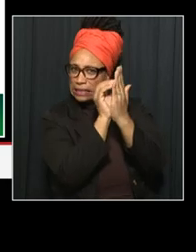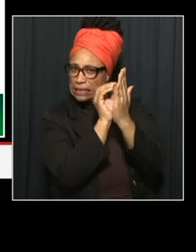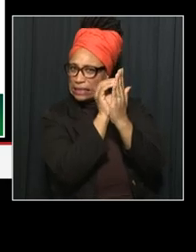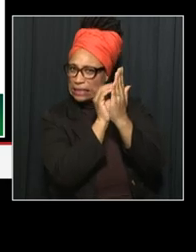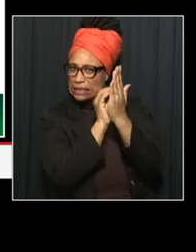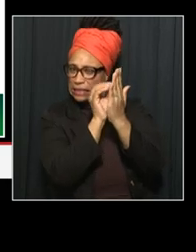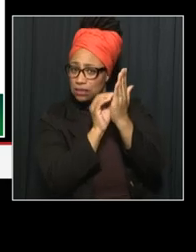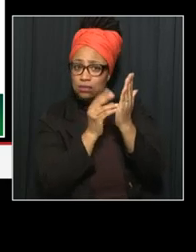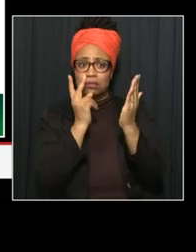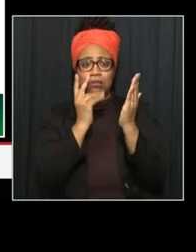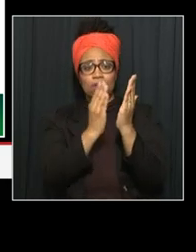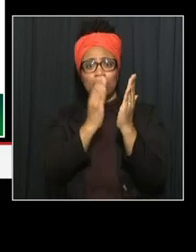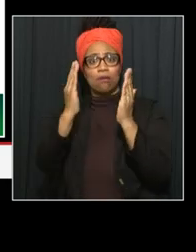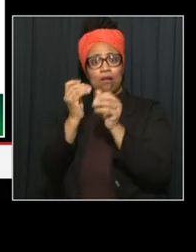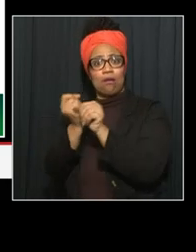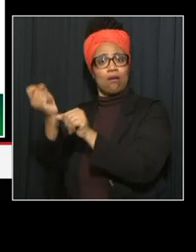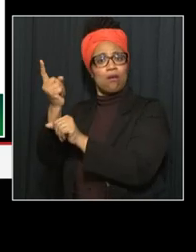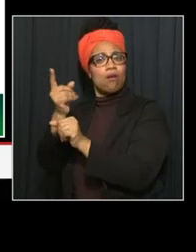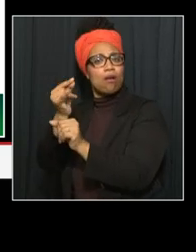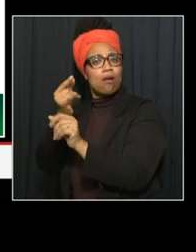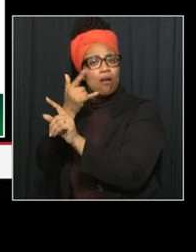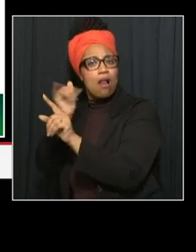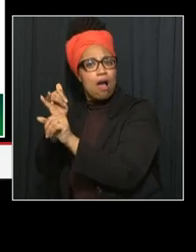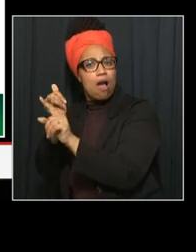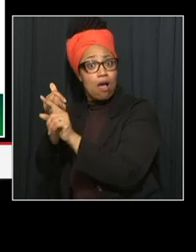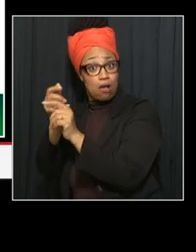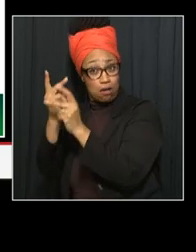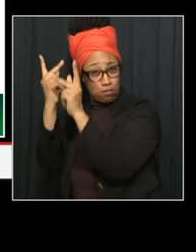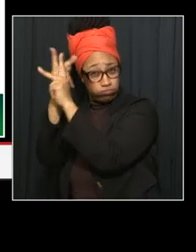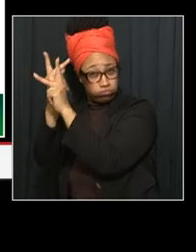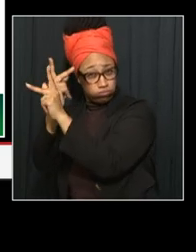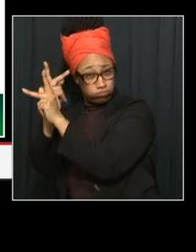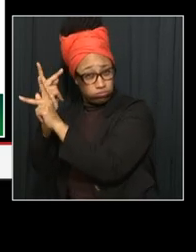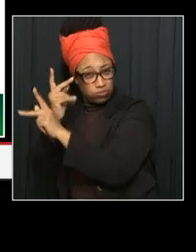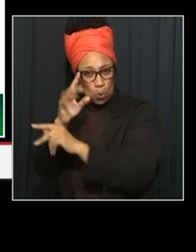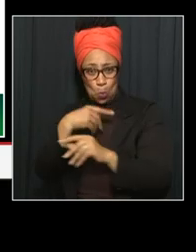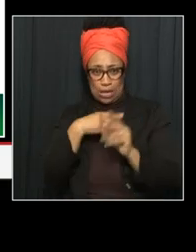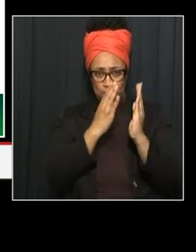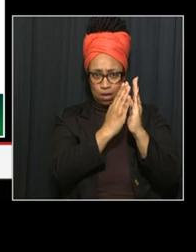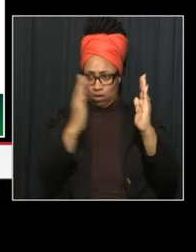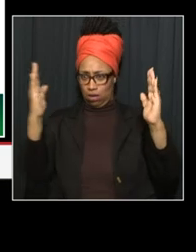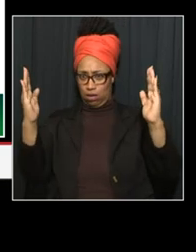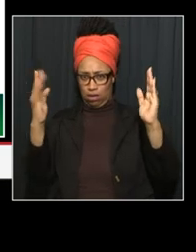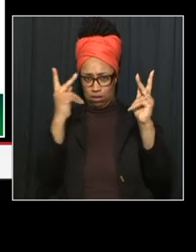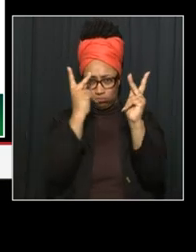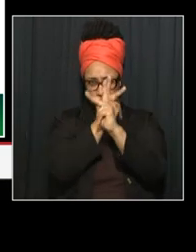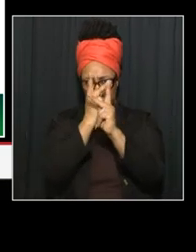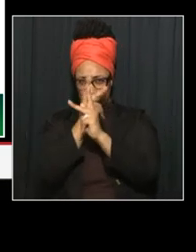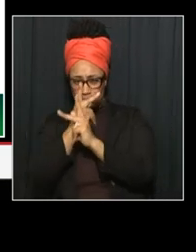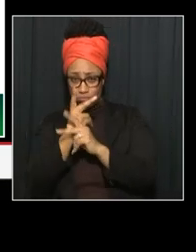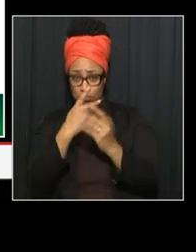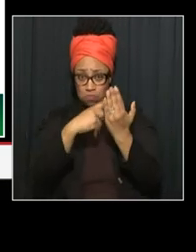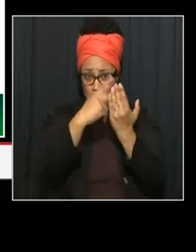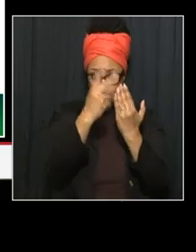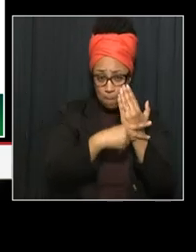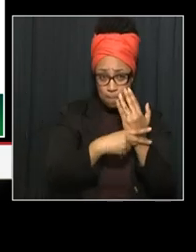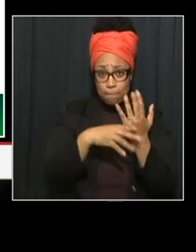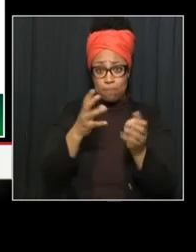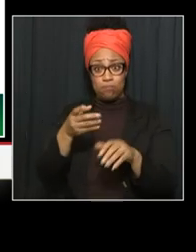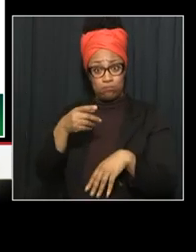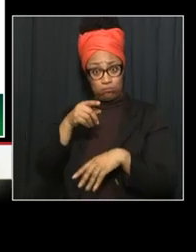So we spend a few months looking at every program, understanding what are the inflationary pressures that result